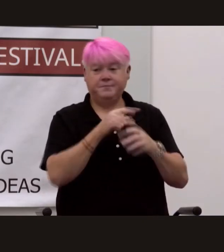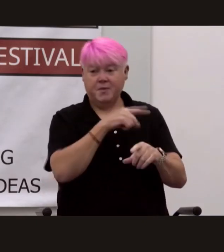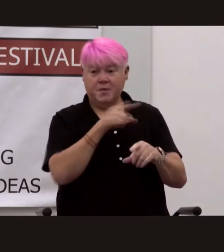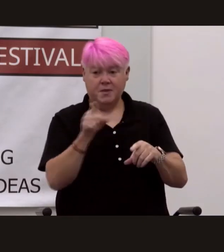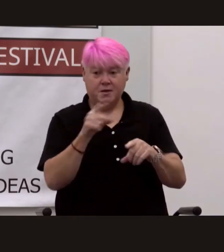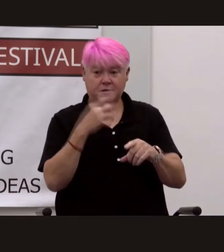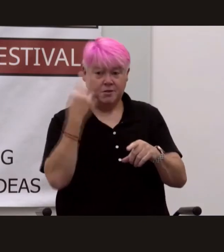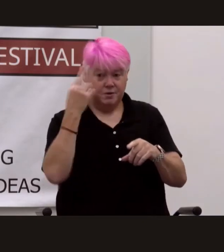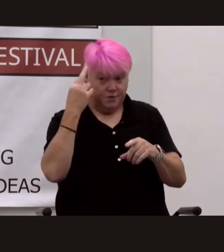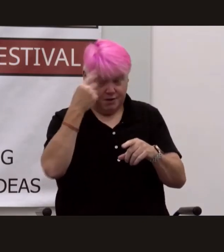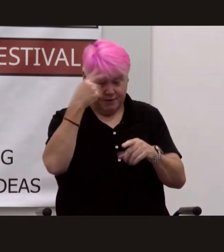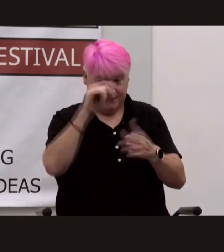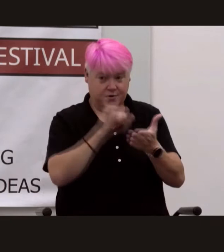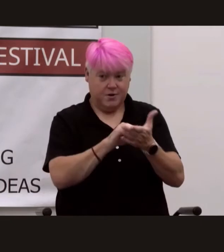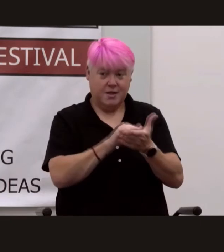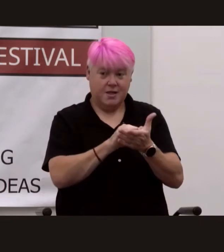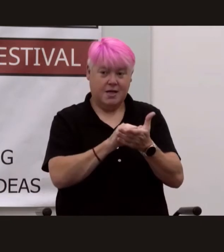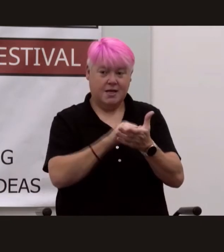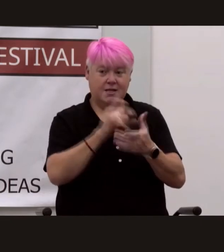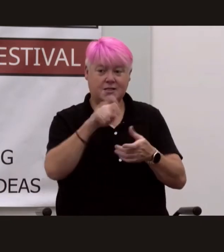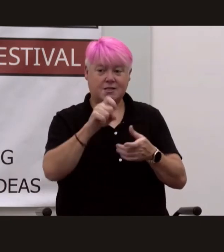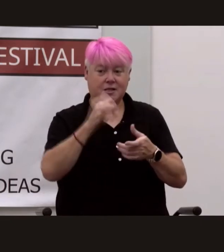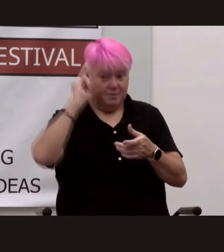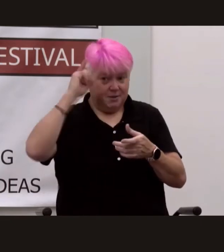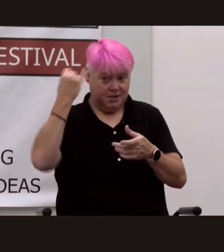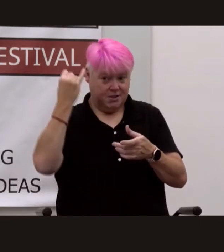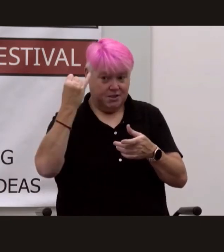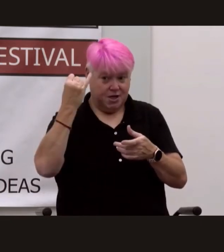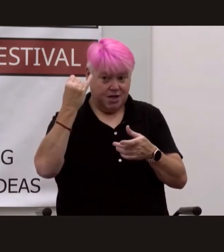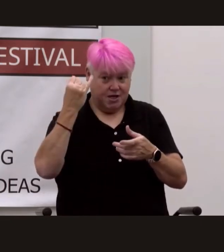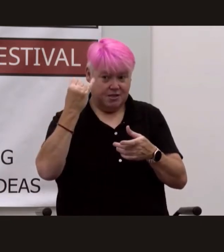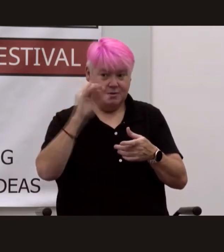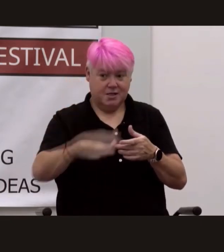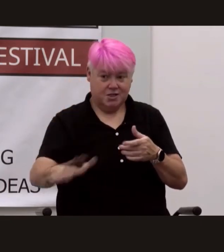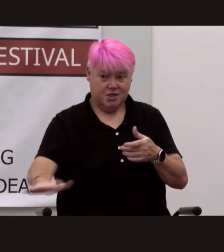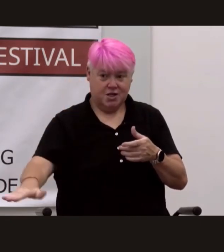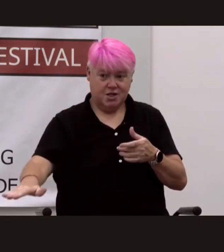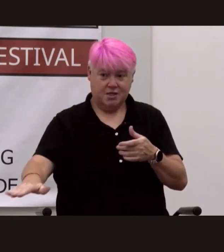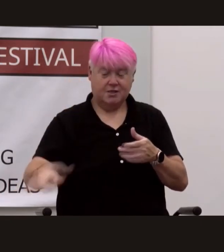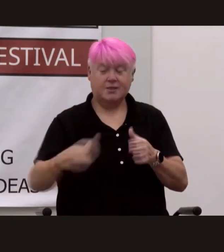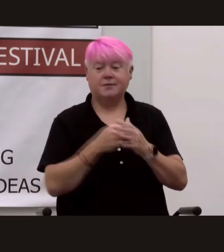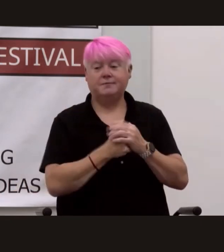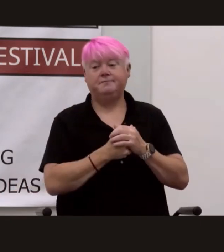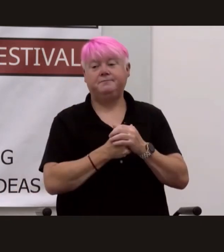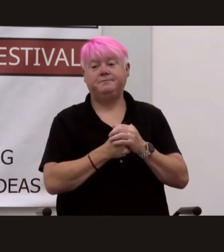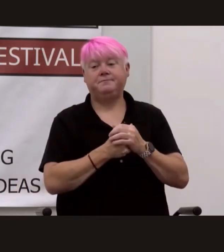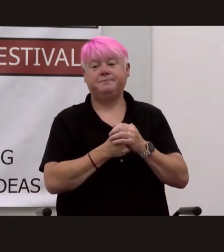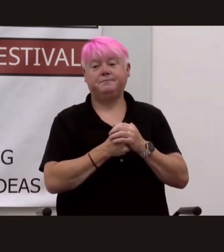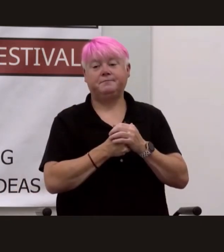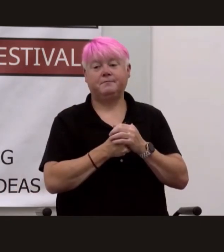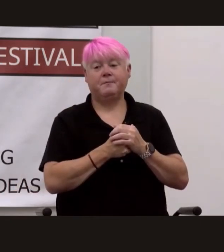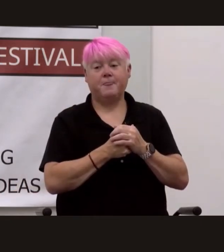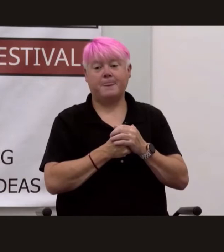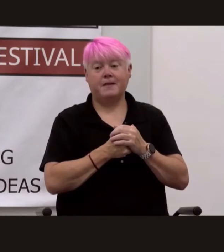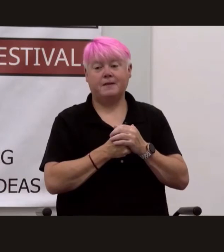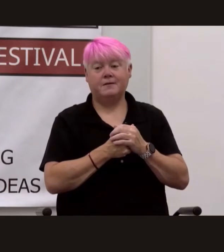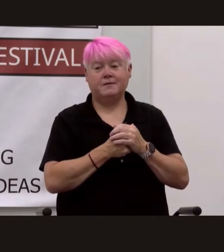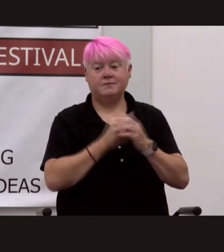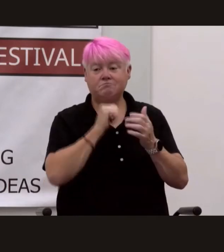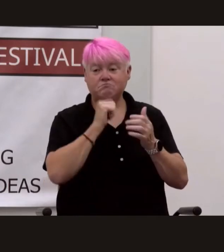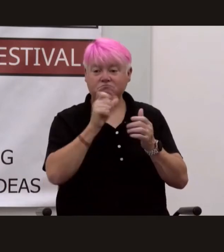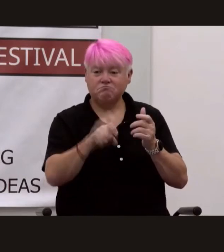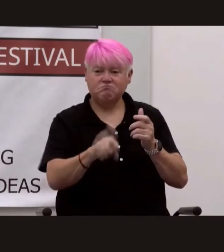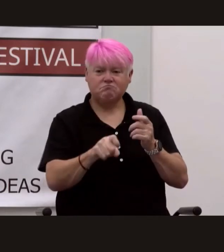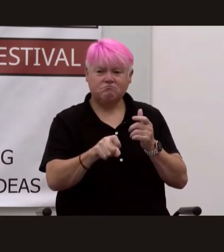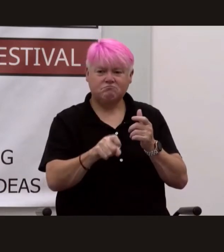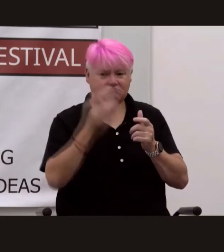needed Jack to be distant, the child to be distant from that kind of thing, and not necessarily involved in it